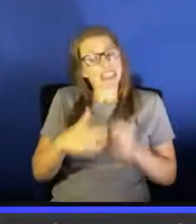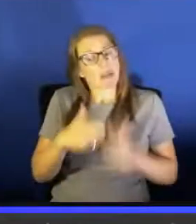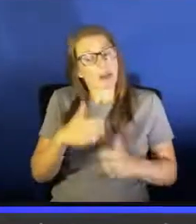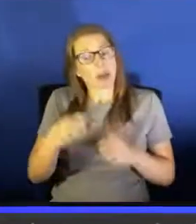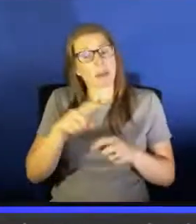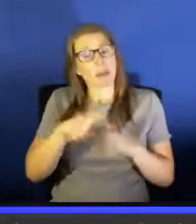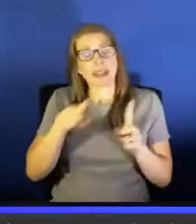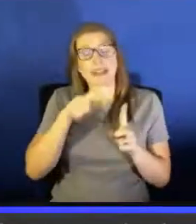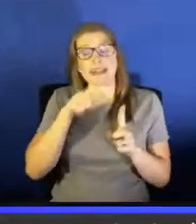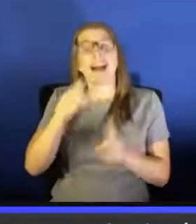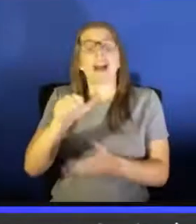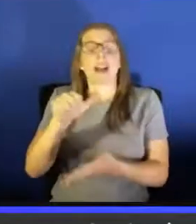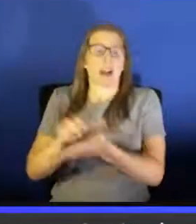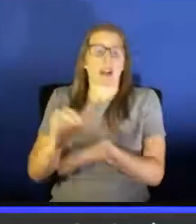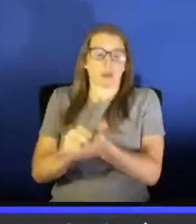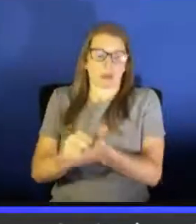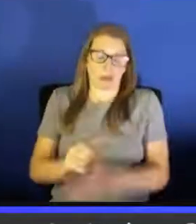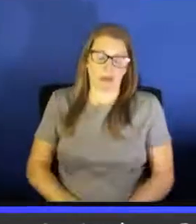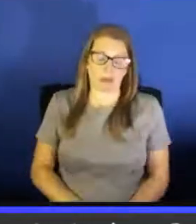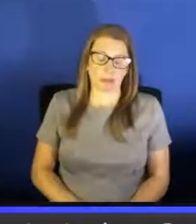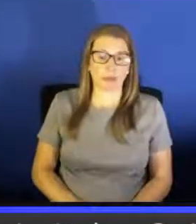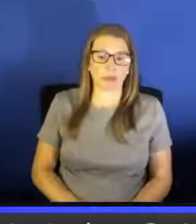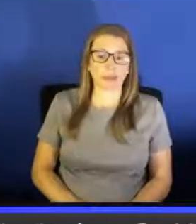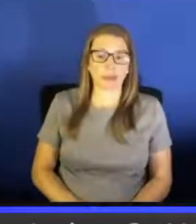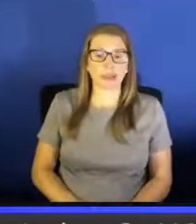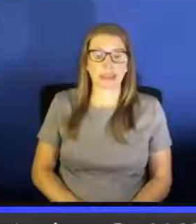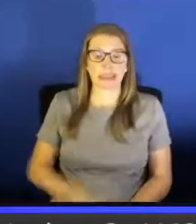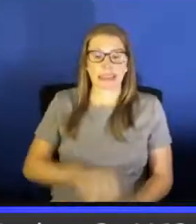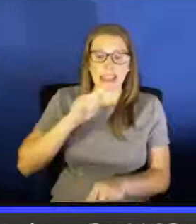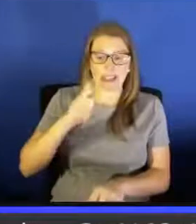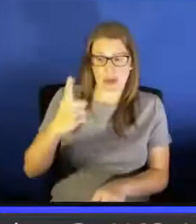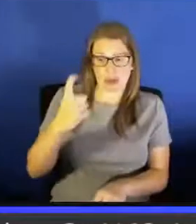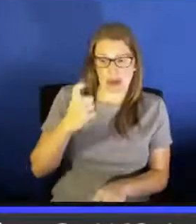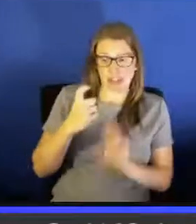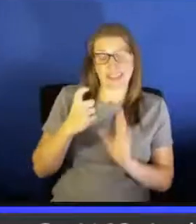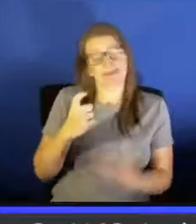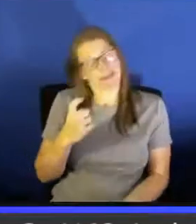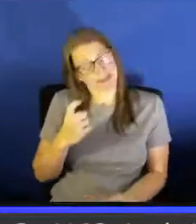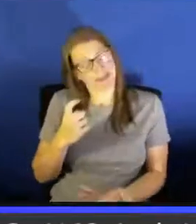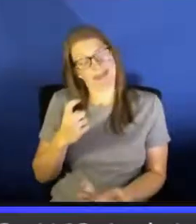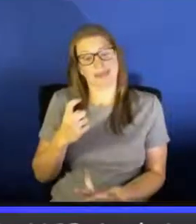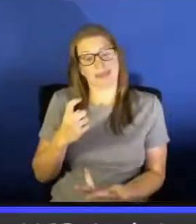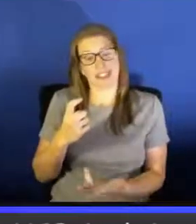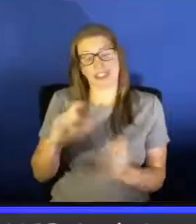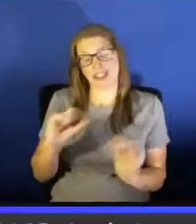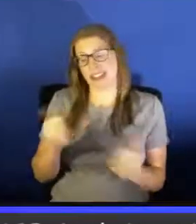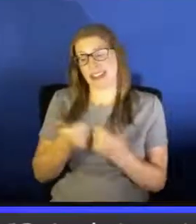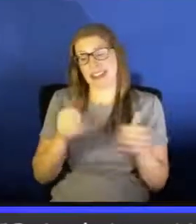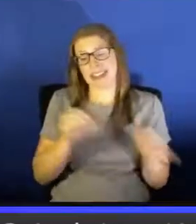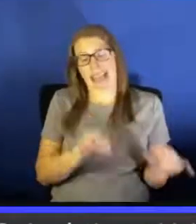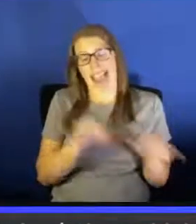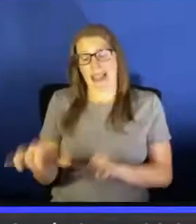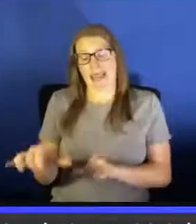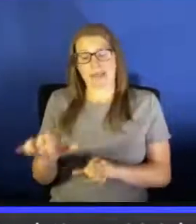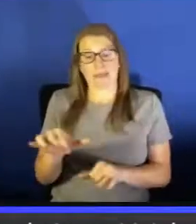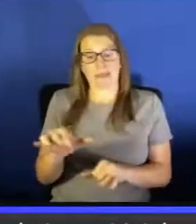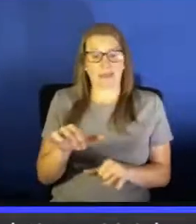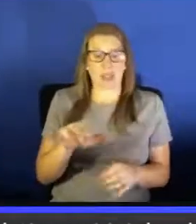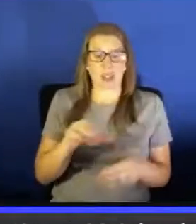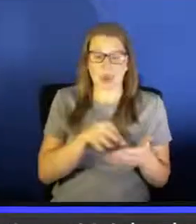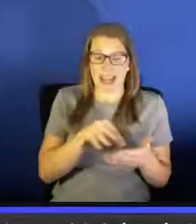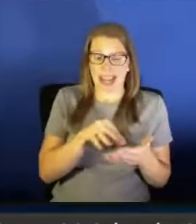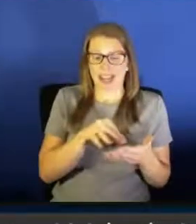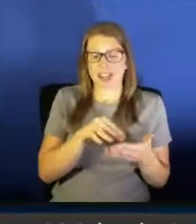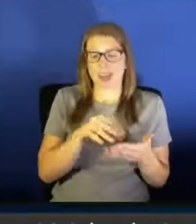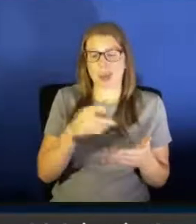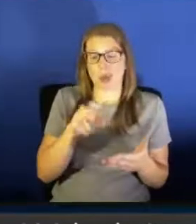question, I think you'll run to the same level of challenge with surgery after proton therapy as after conventional X-ray radiation. Such a